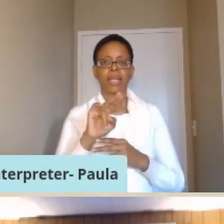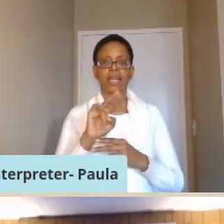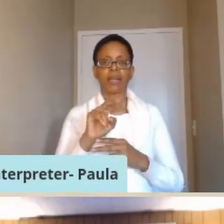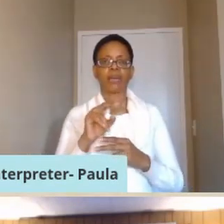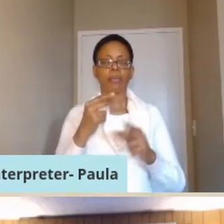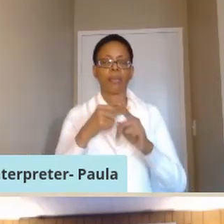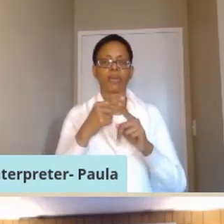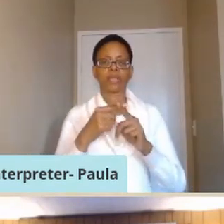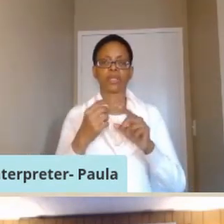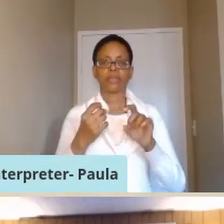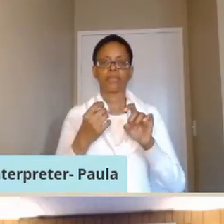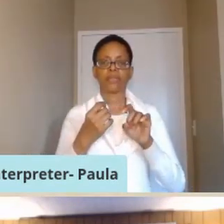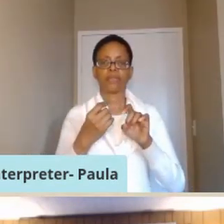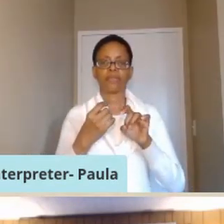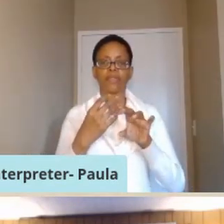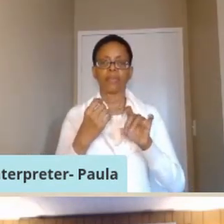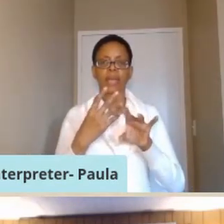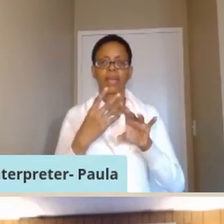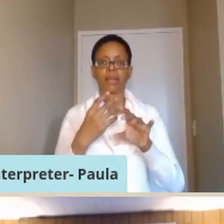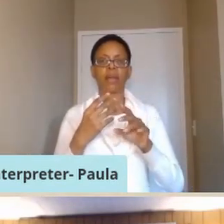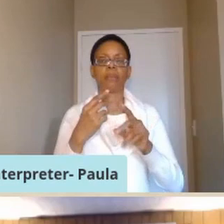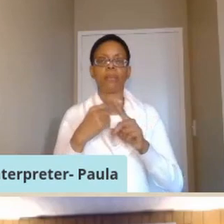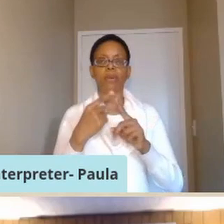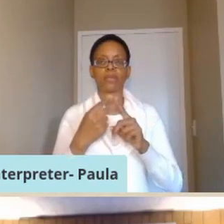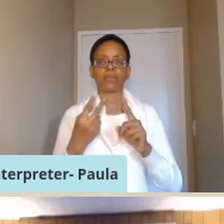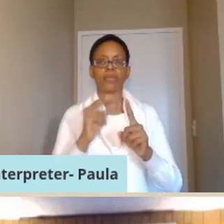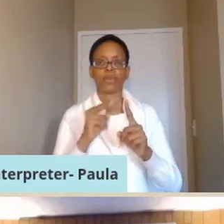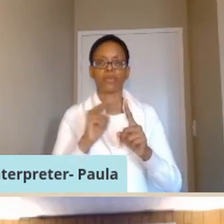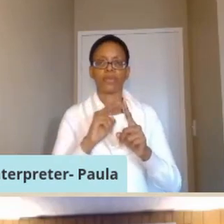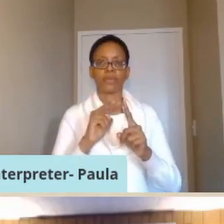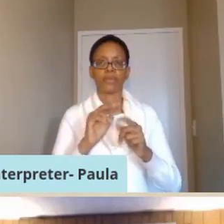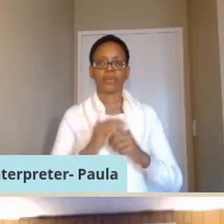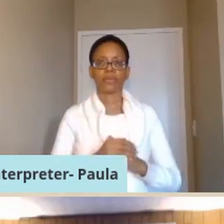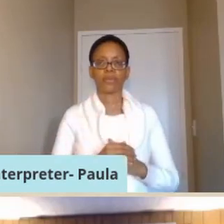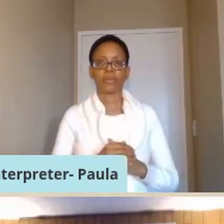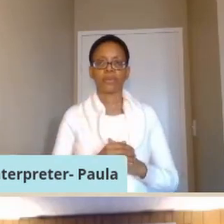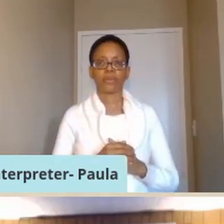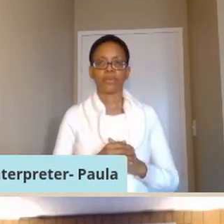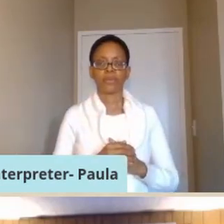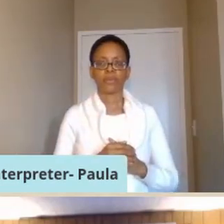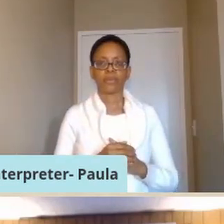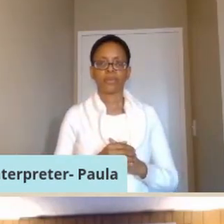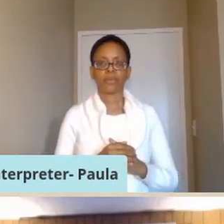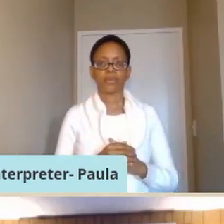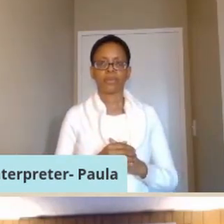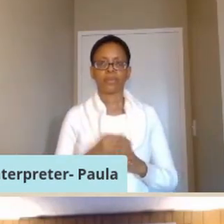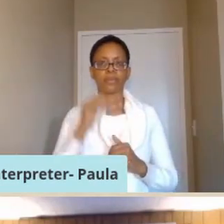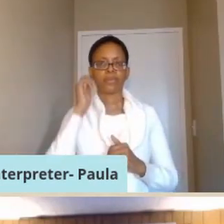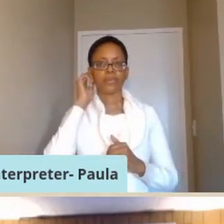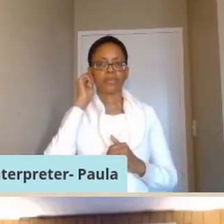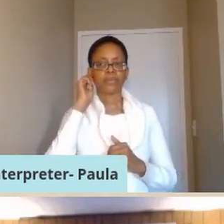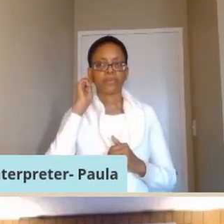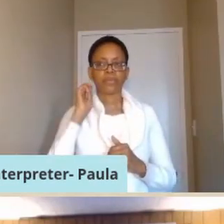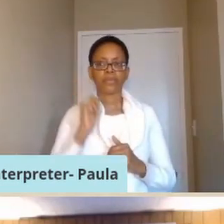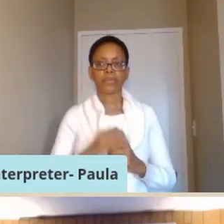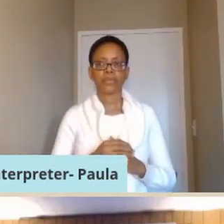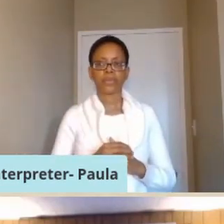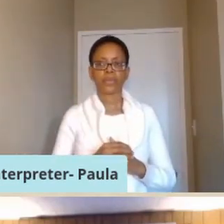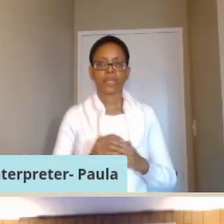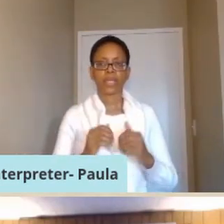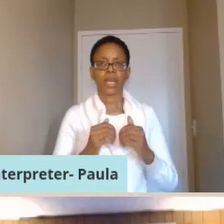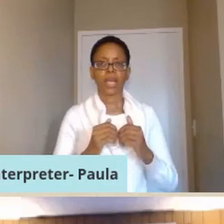outlook. Sometimes he called nabawi, the prophetic outlook as well. So how that could happen?